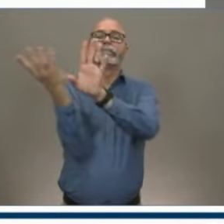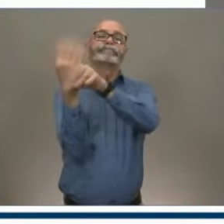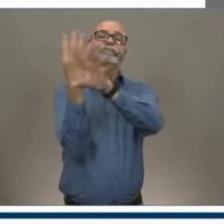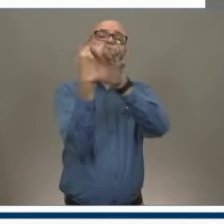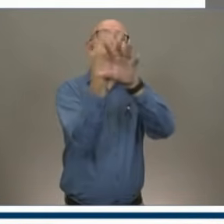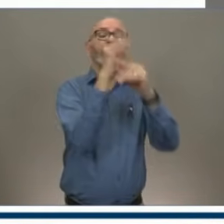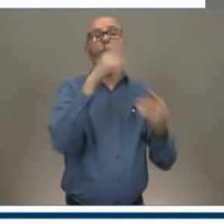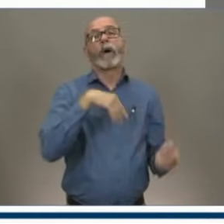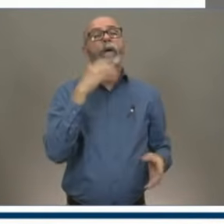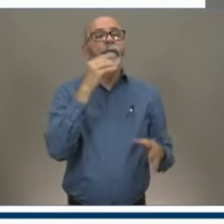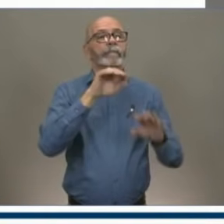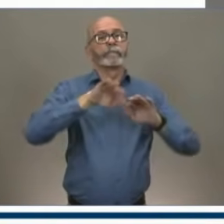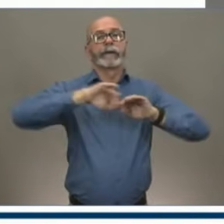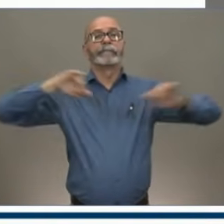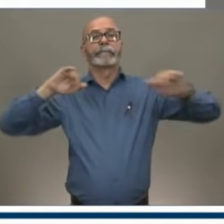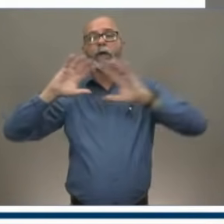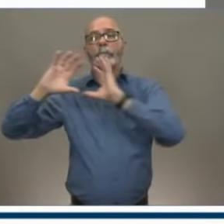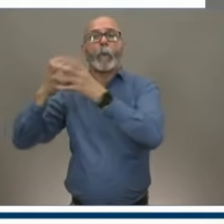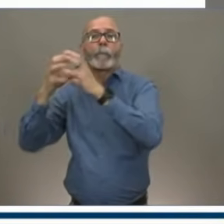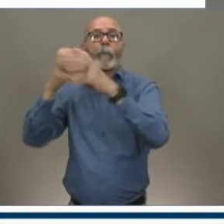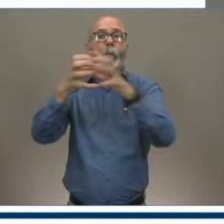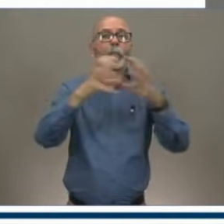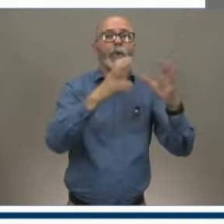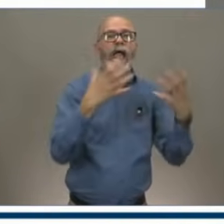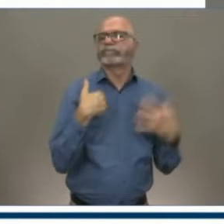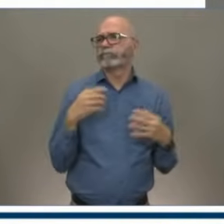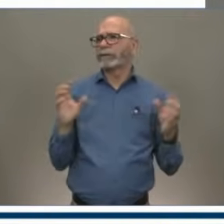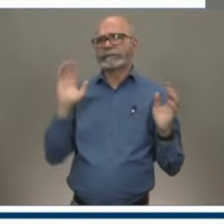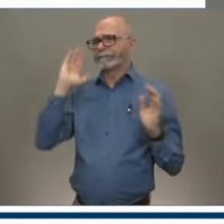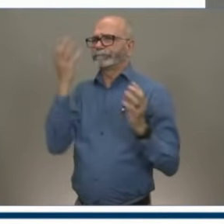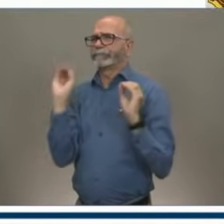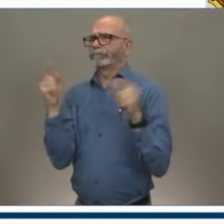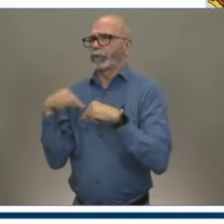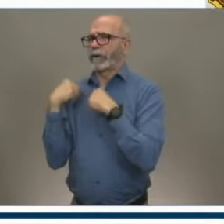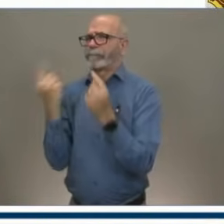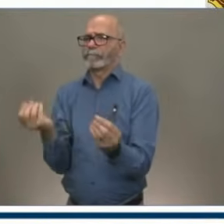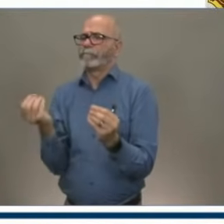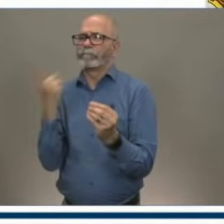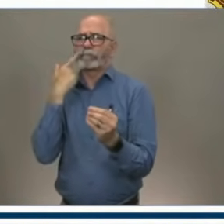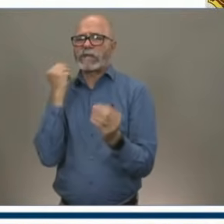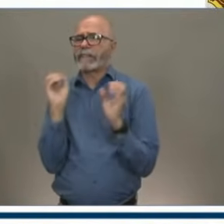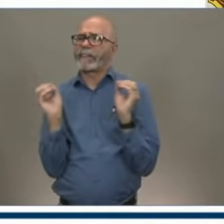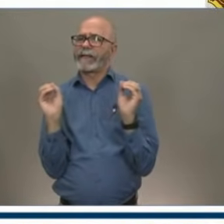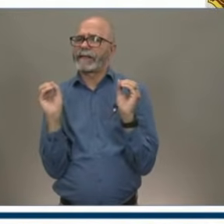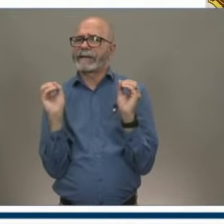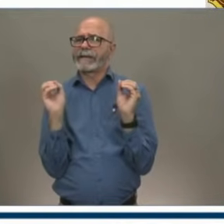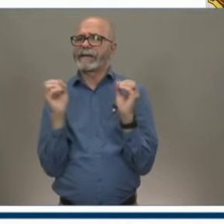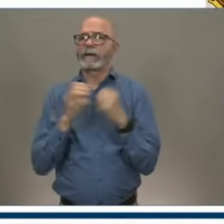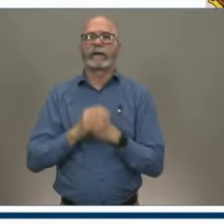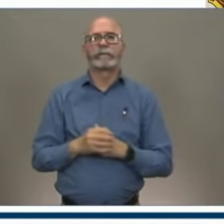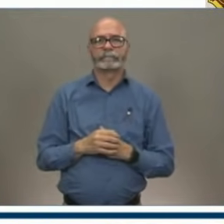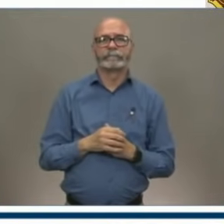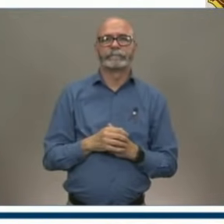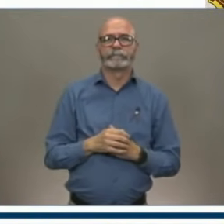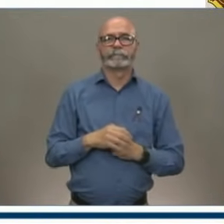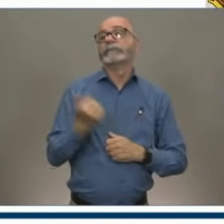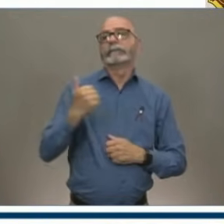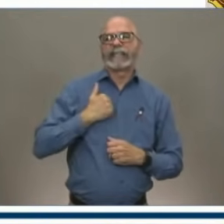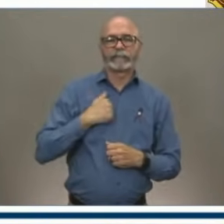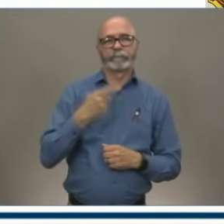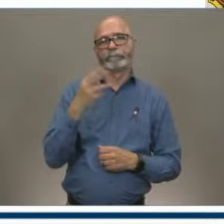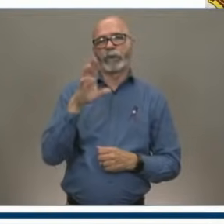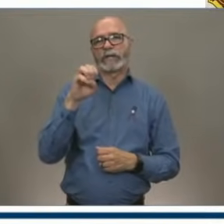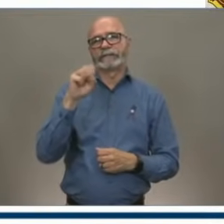to that blended learning model anytime in the near future. Next, we'll go to Keith Doucette from the Canadian Press. Go ahead, Keith. Hi,